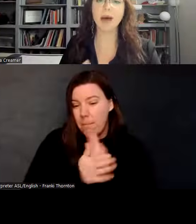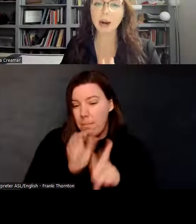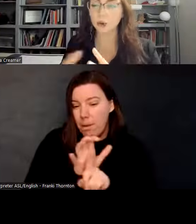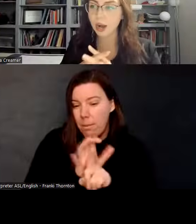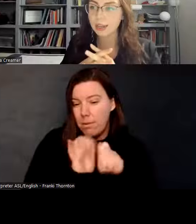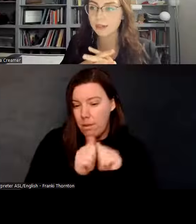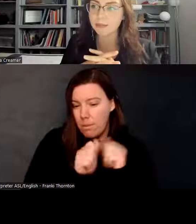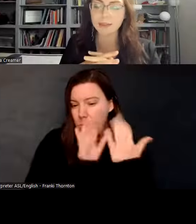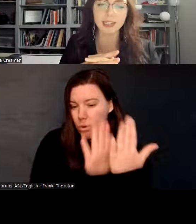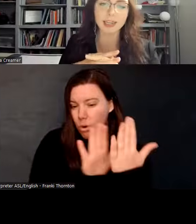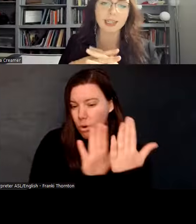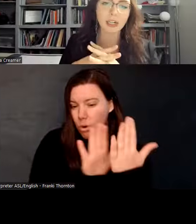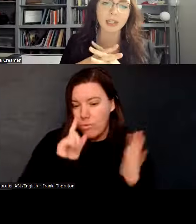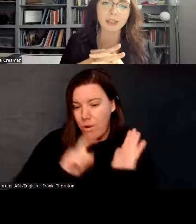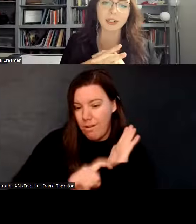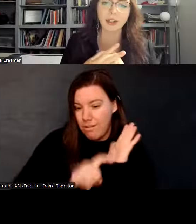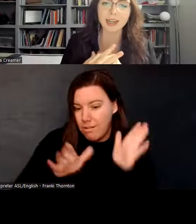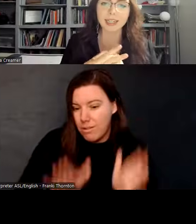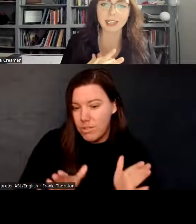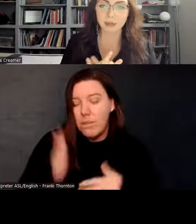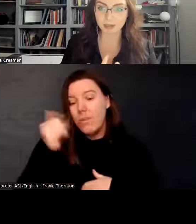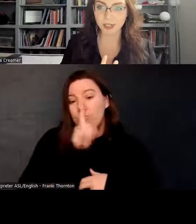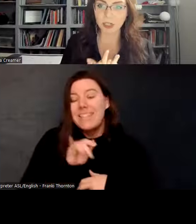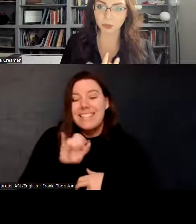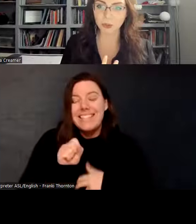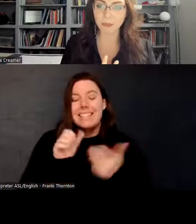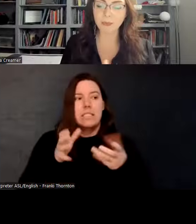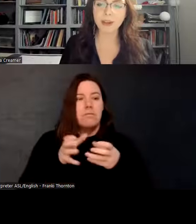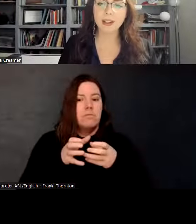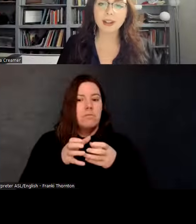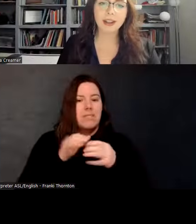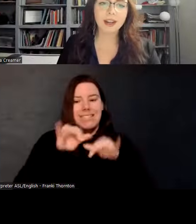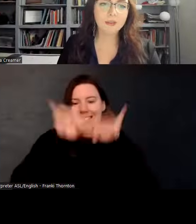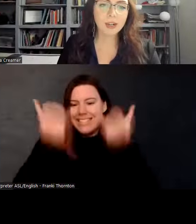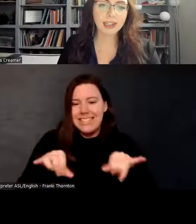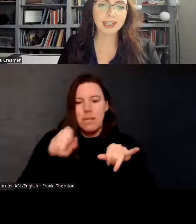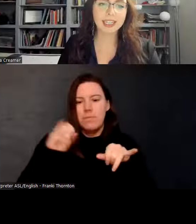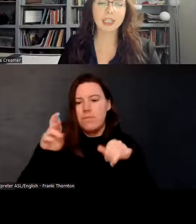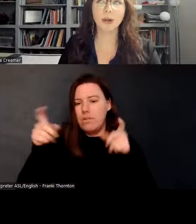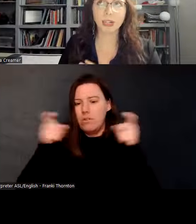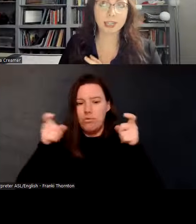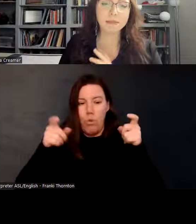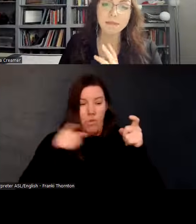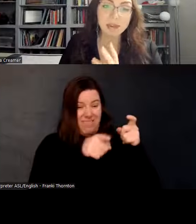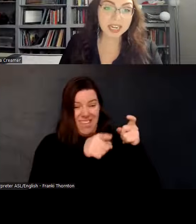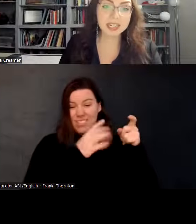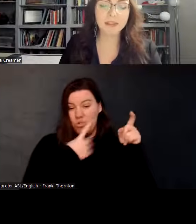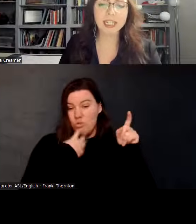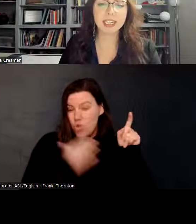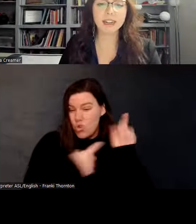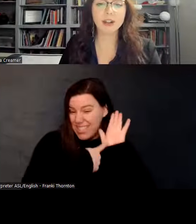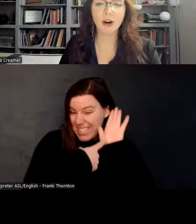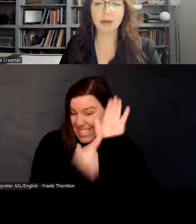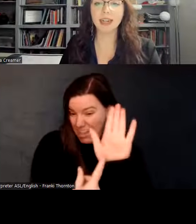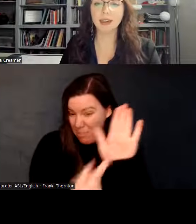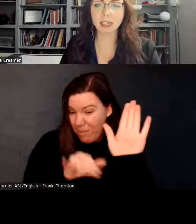a macrocosm, essentially, of interlocking systems of such control. Unfortunately, this approach is made